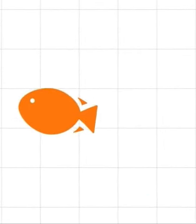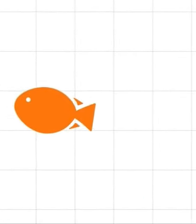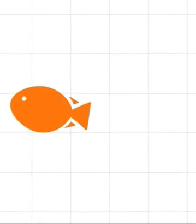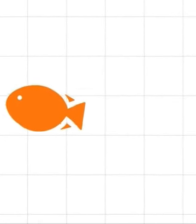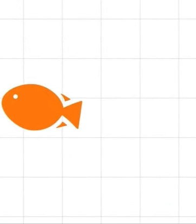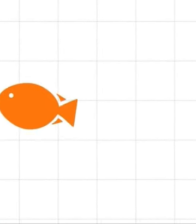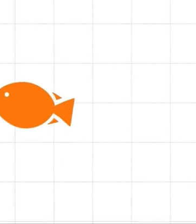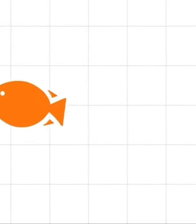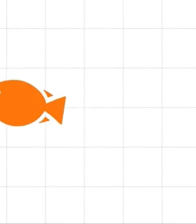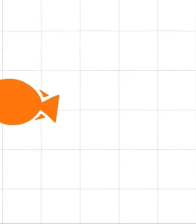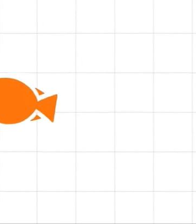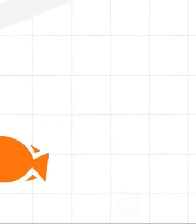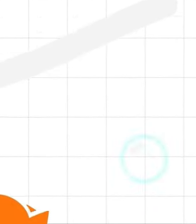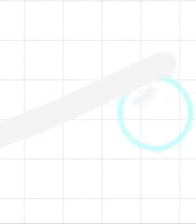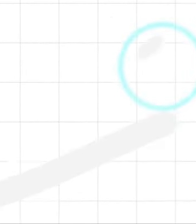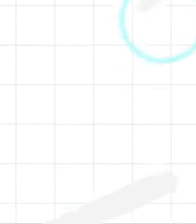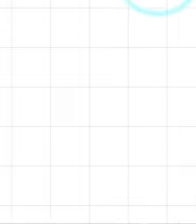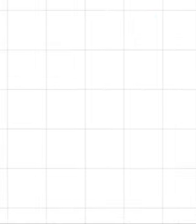Music